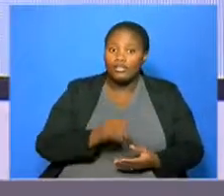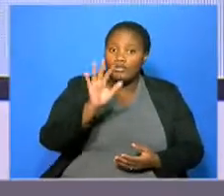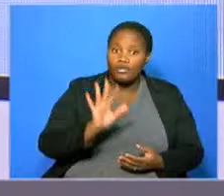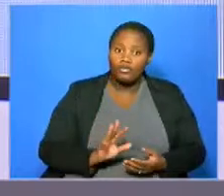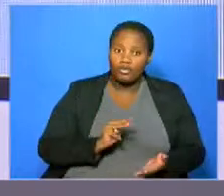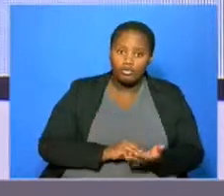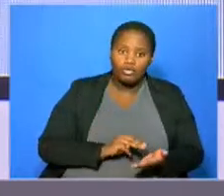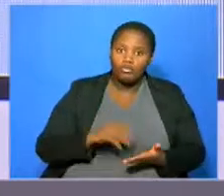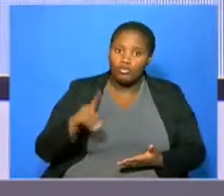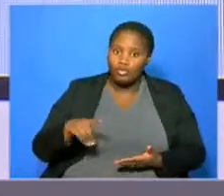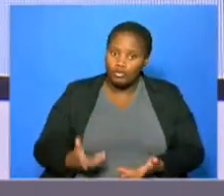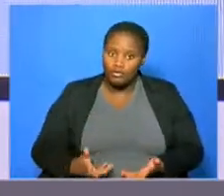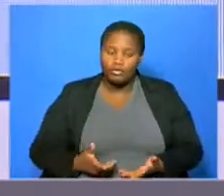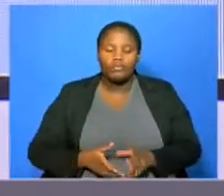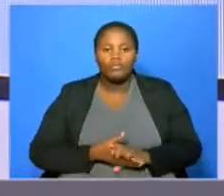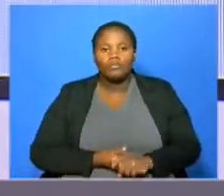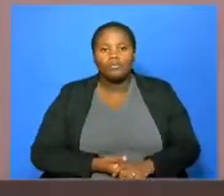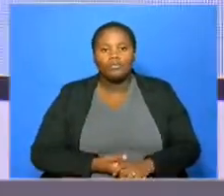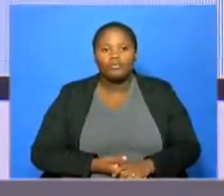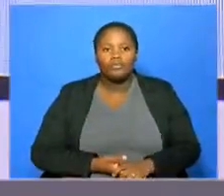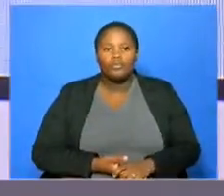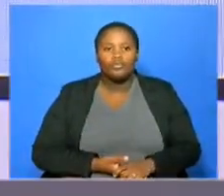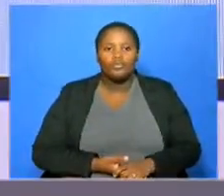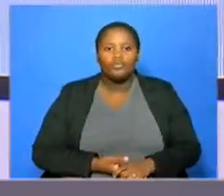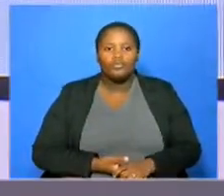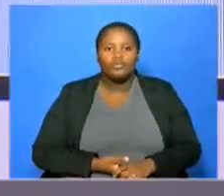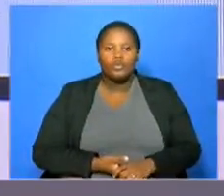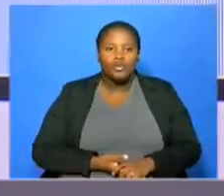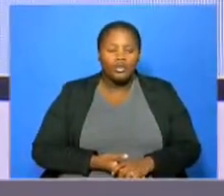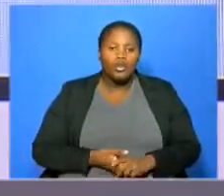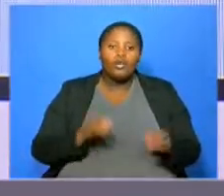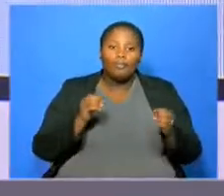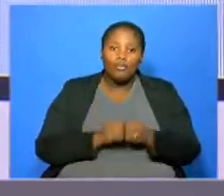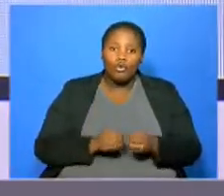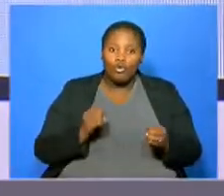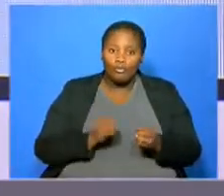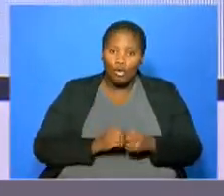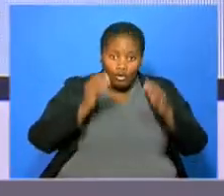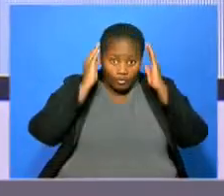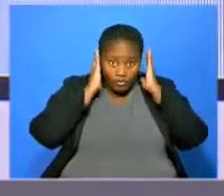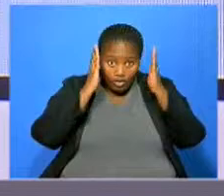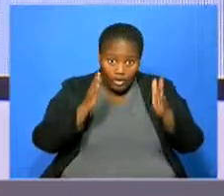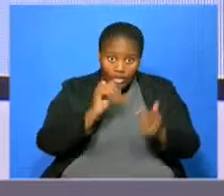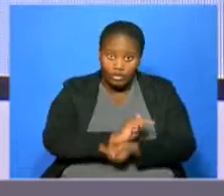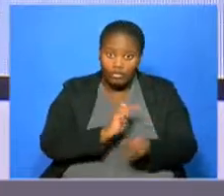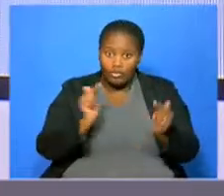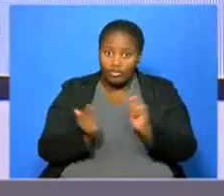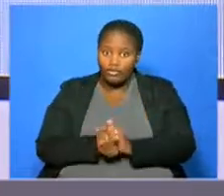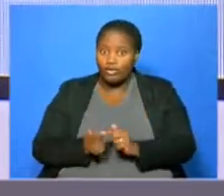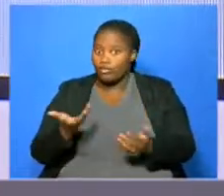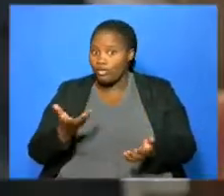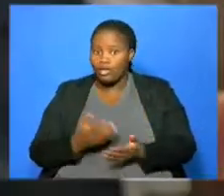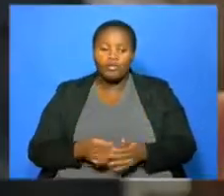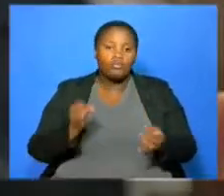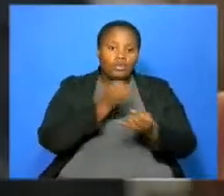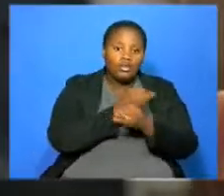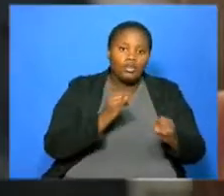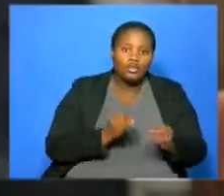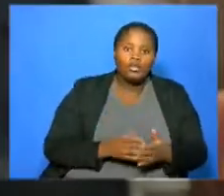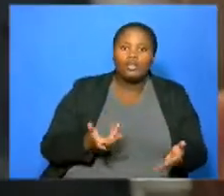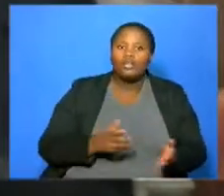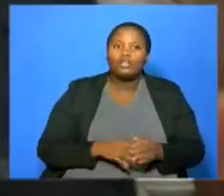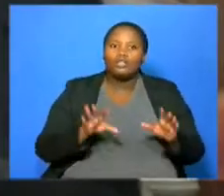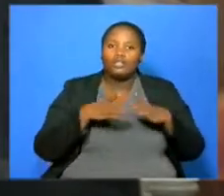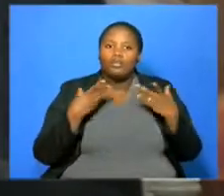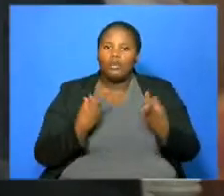500 million pula. This is aimed at fundamentally transforming the informal sector and creating more employment